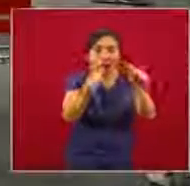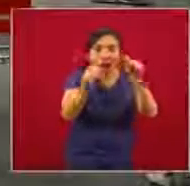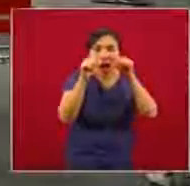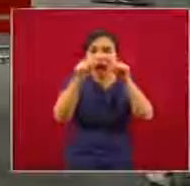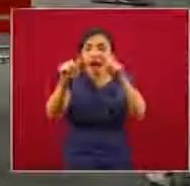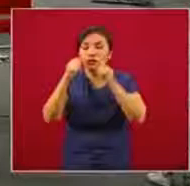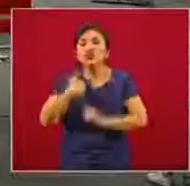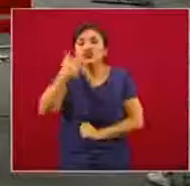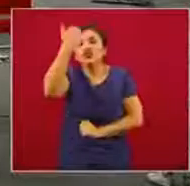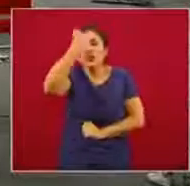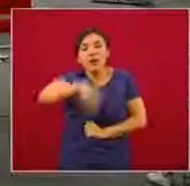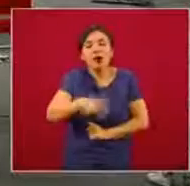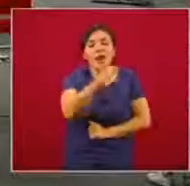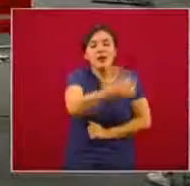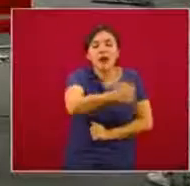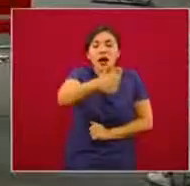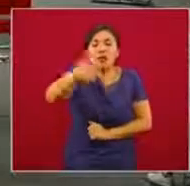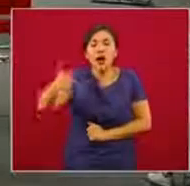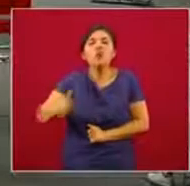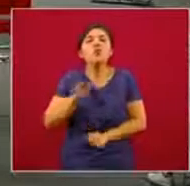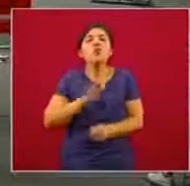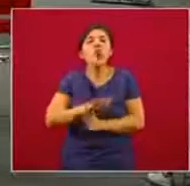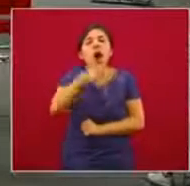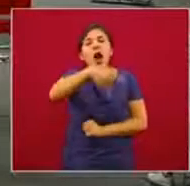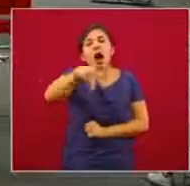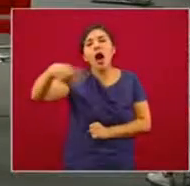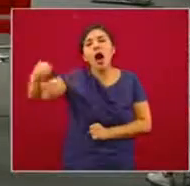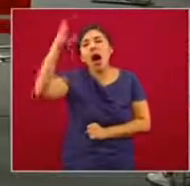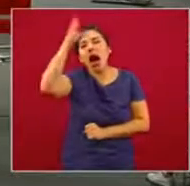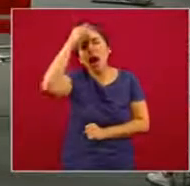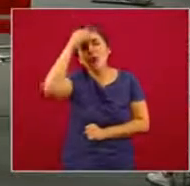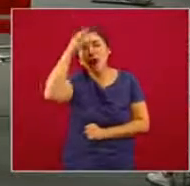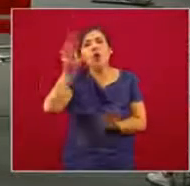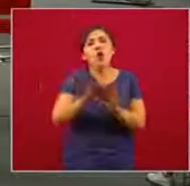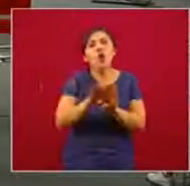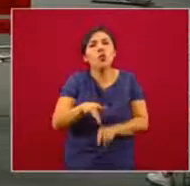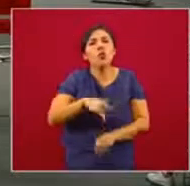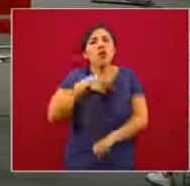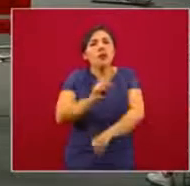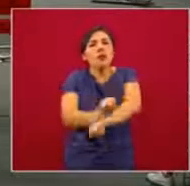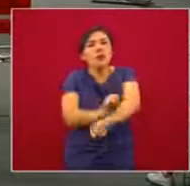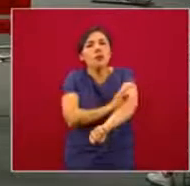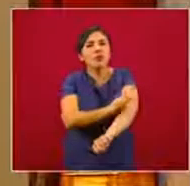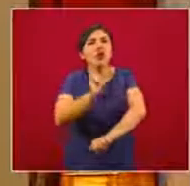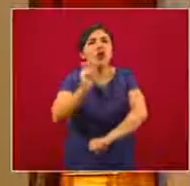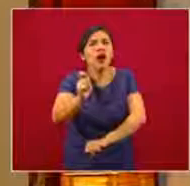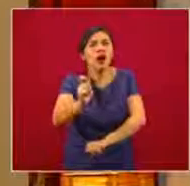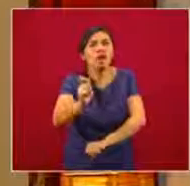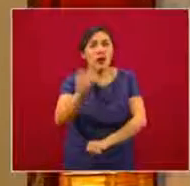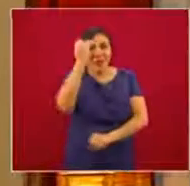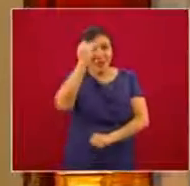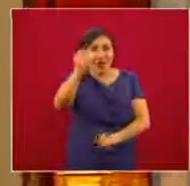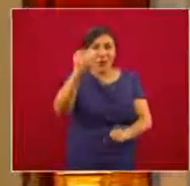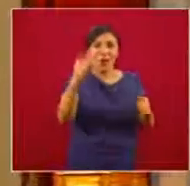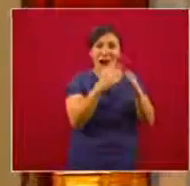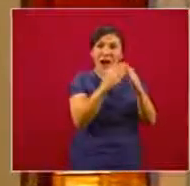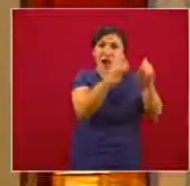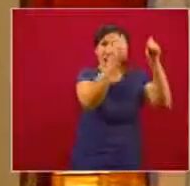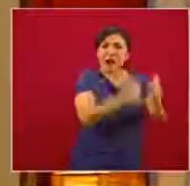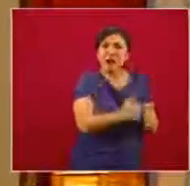teaching individuals. And that's why it is necessary to know how they are doing in